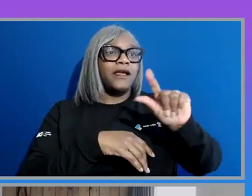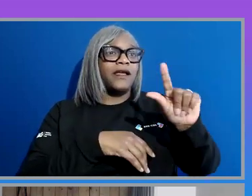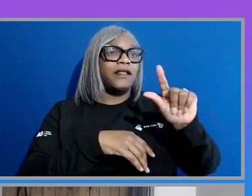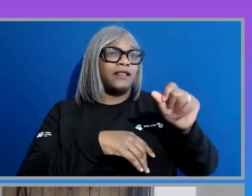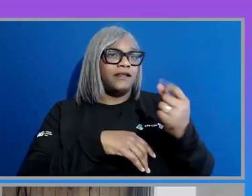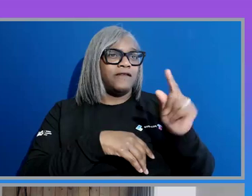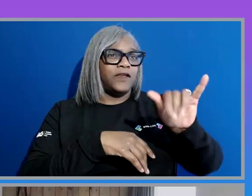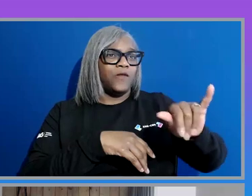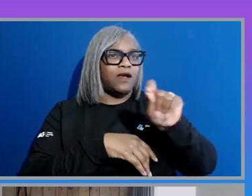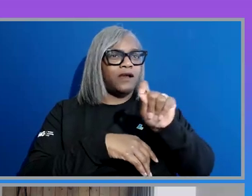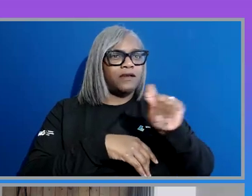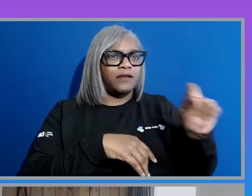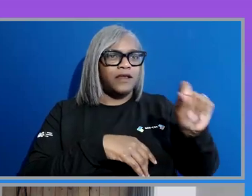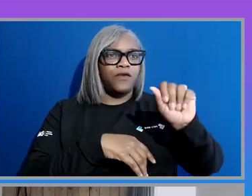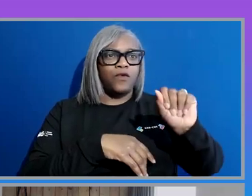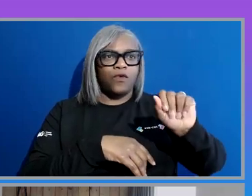a11y-automation.dev.